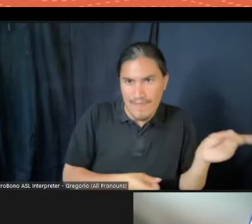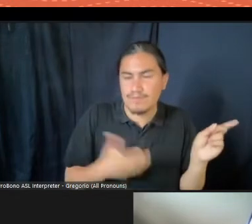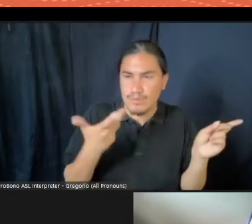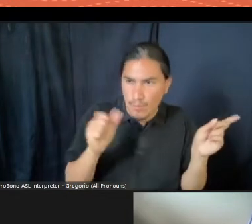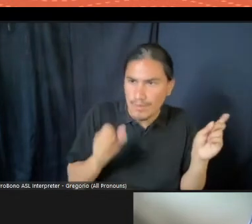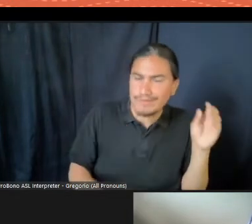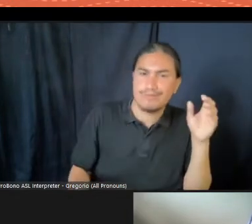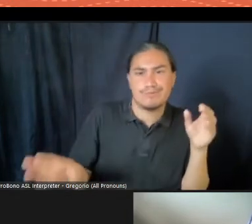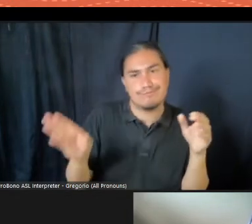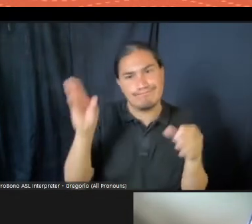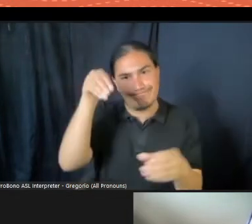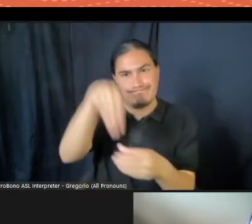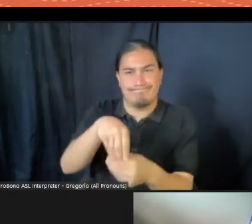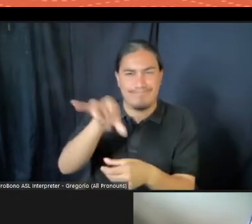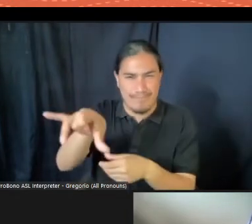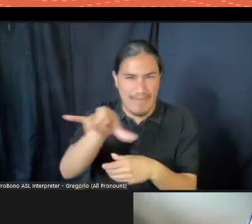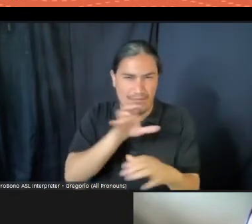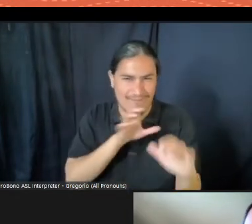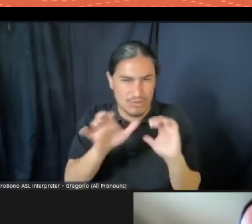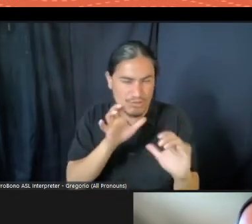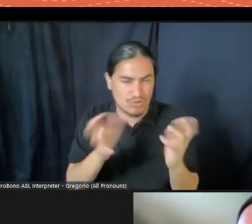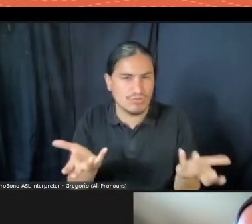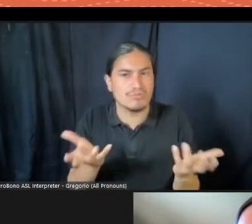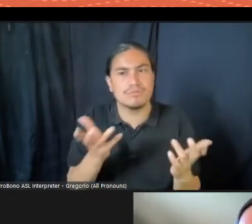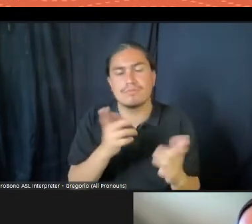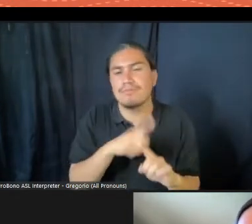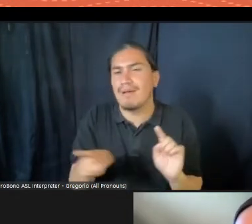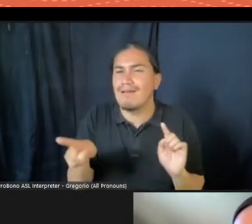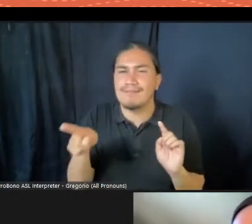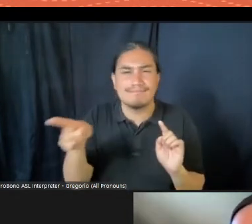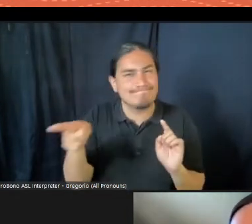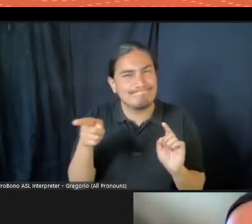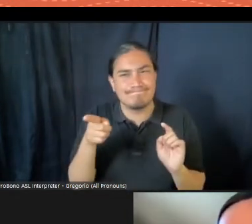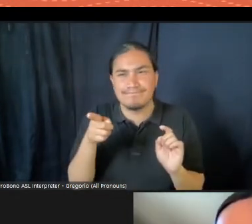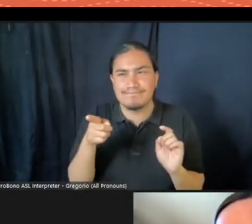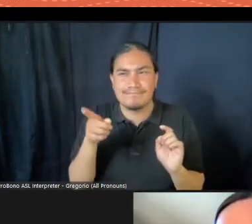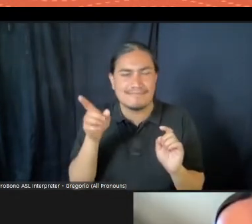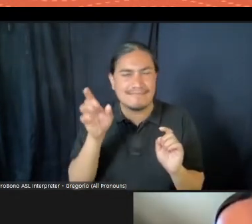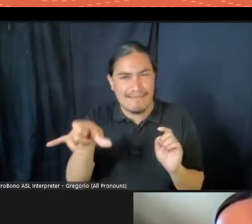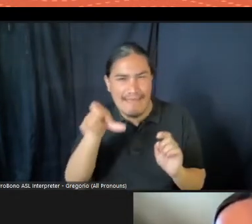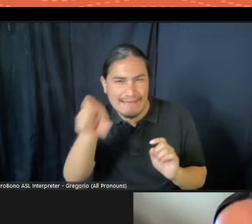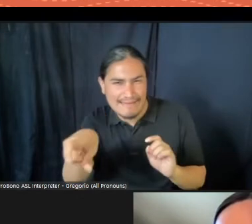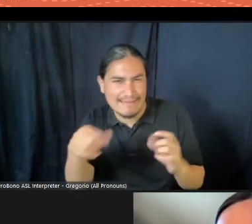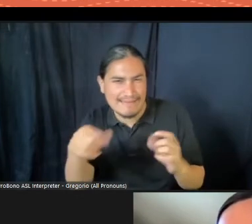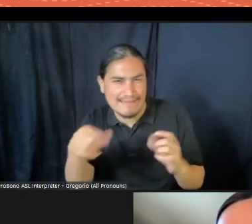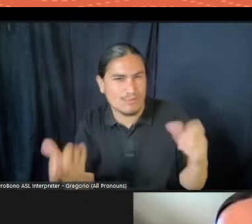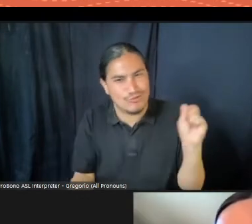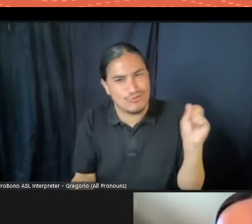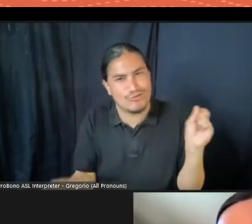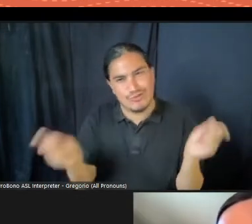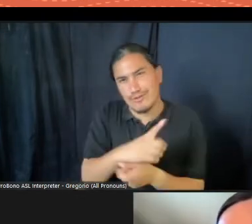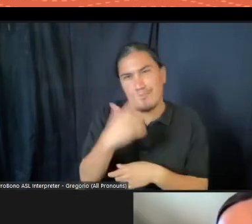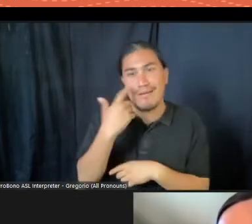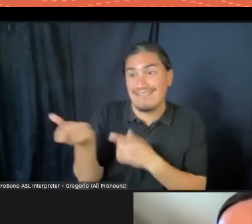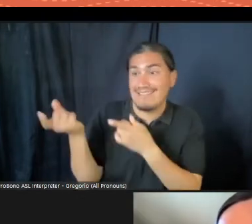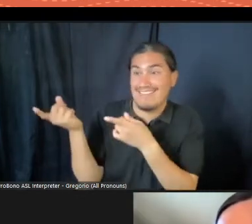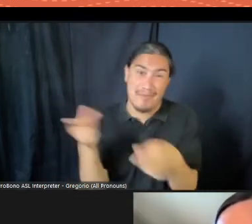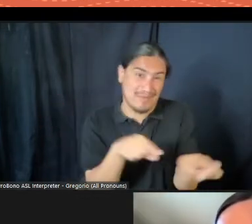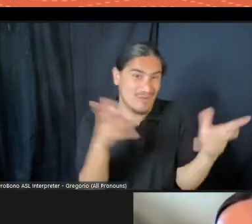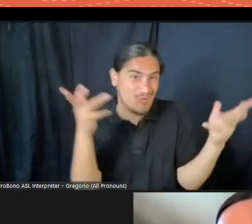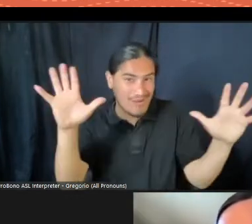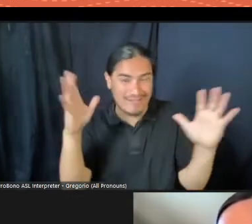into the conversation, and it doesn't have the same need now, that conversation, because it's happening all around. I